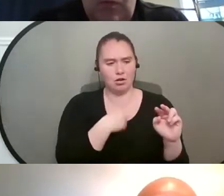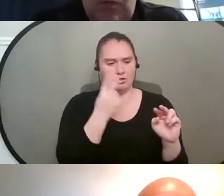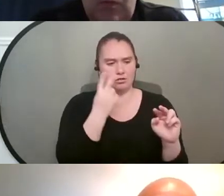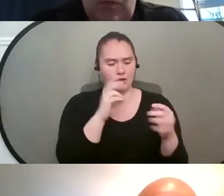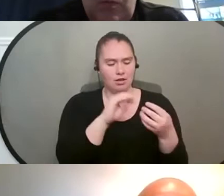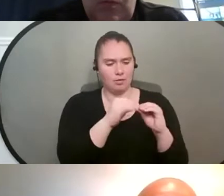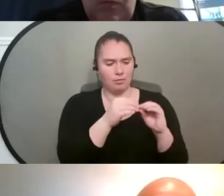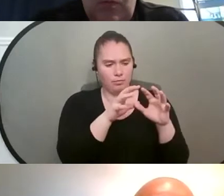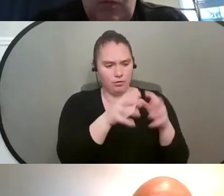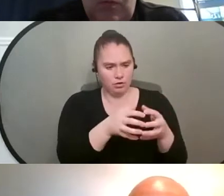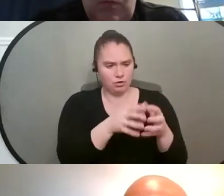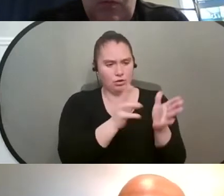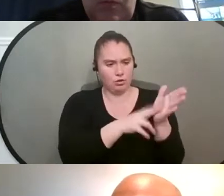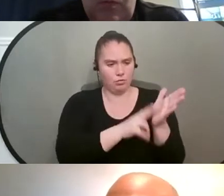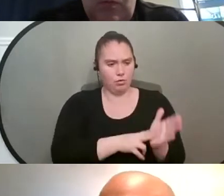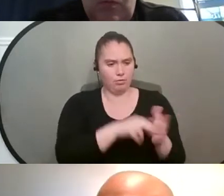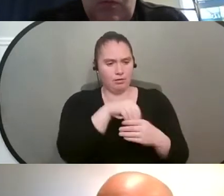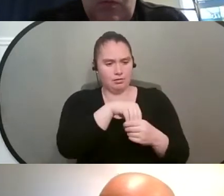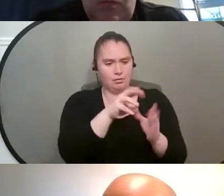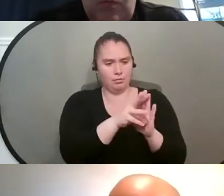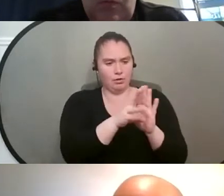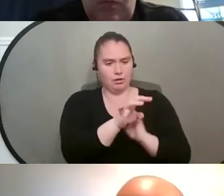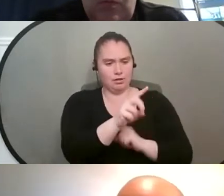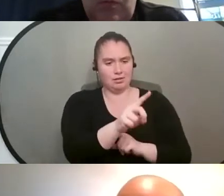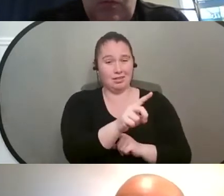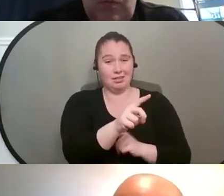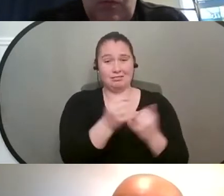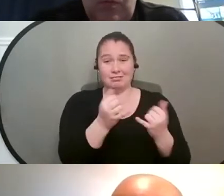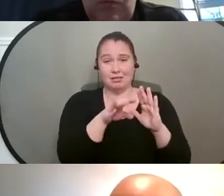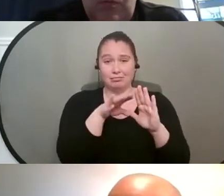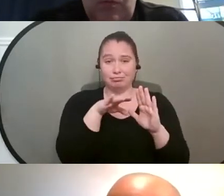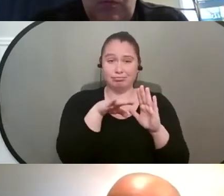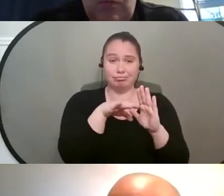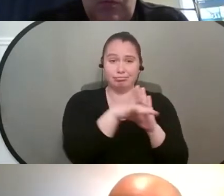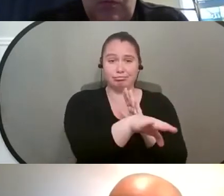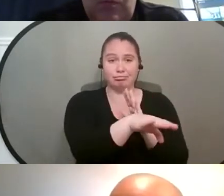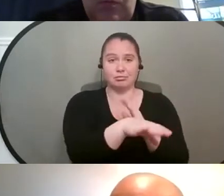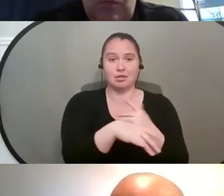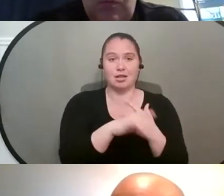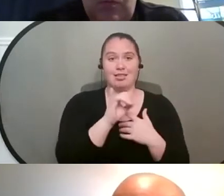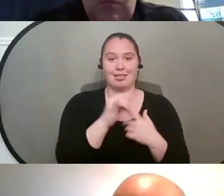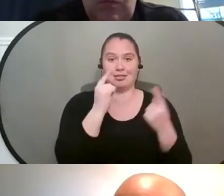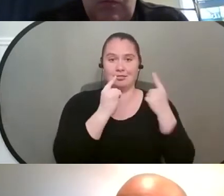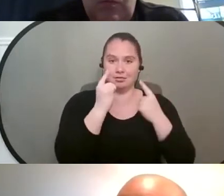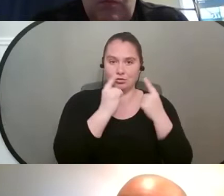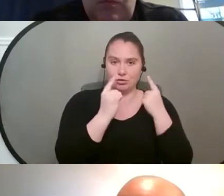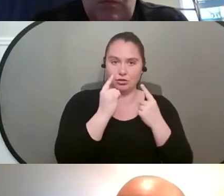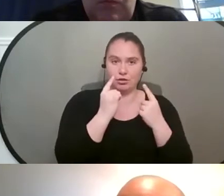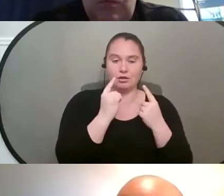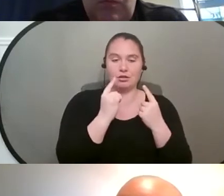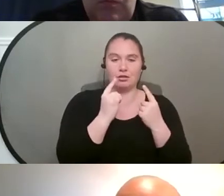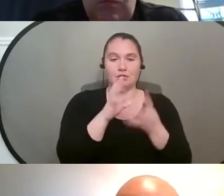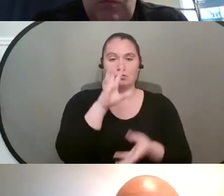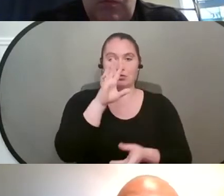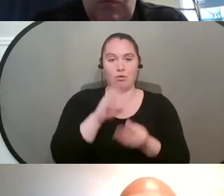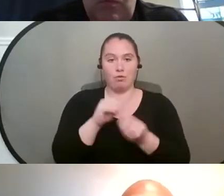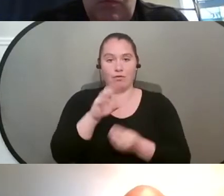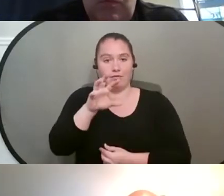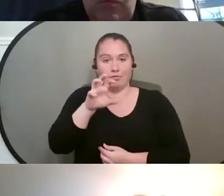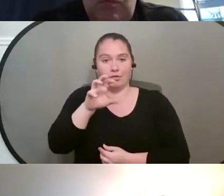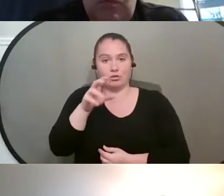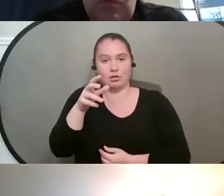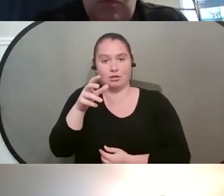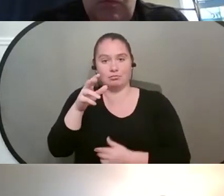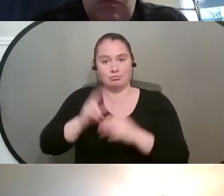enrollment within Waco ISD stays relatively flat. And that is considering the 500 lots that are in the South